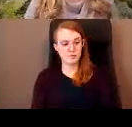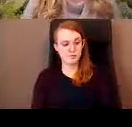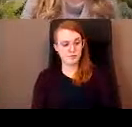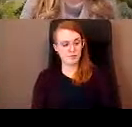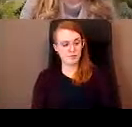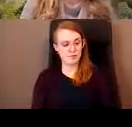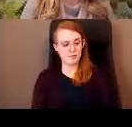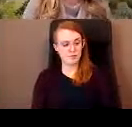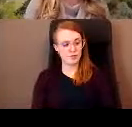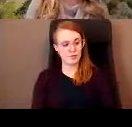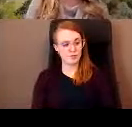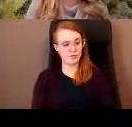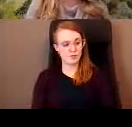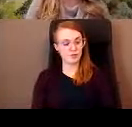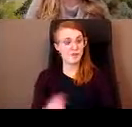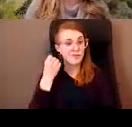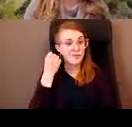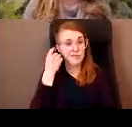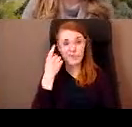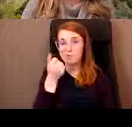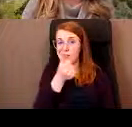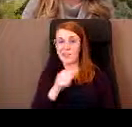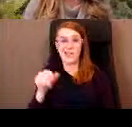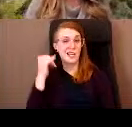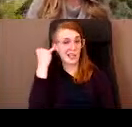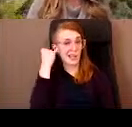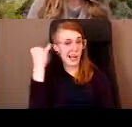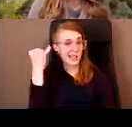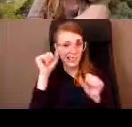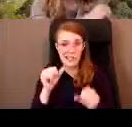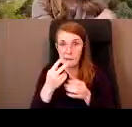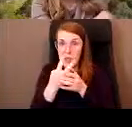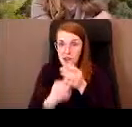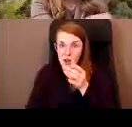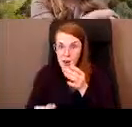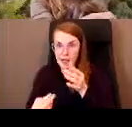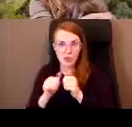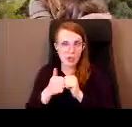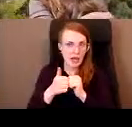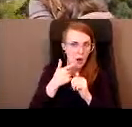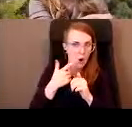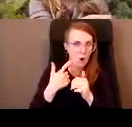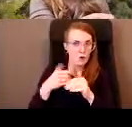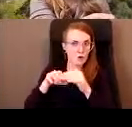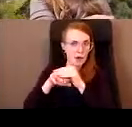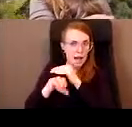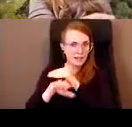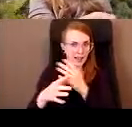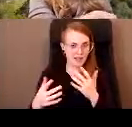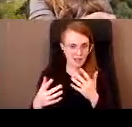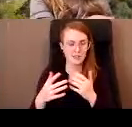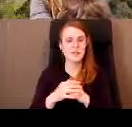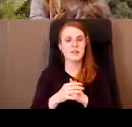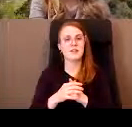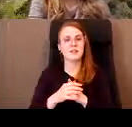And any of these ideas really could be a combination of how that access is done at the end of the day with Barton